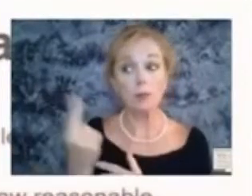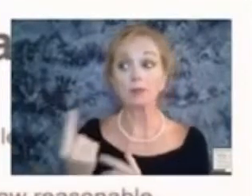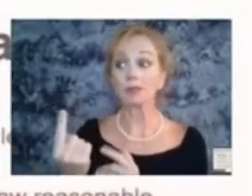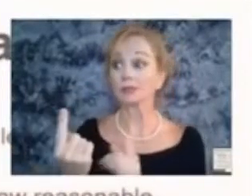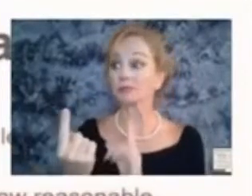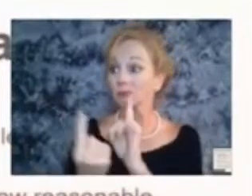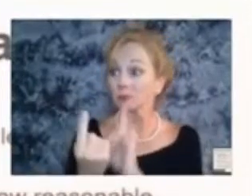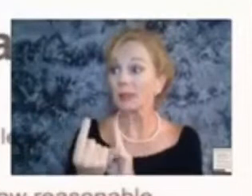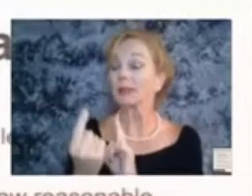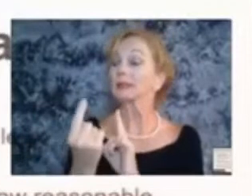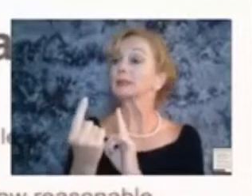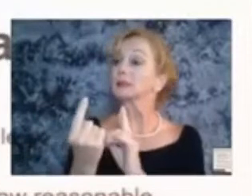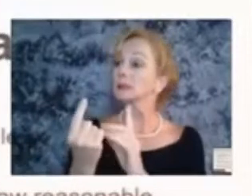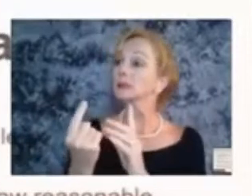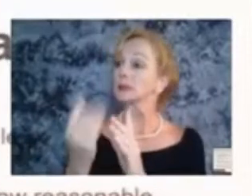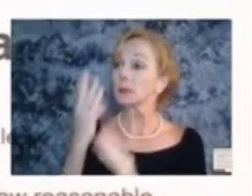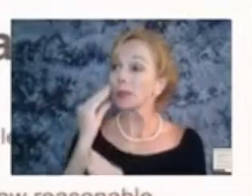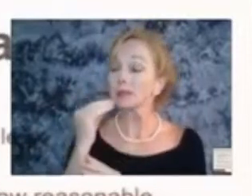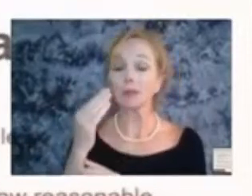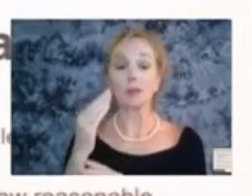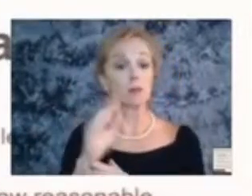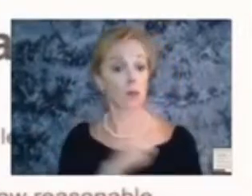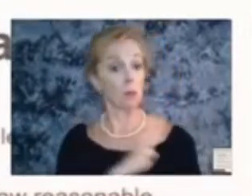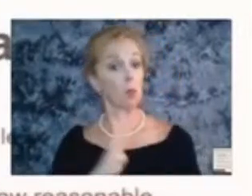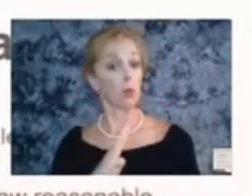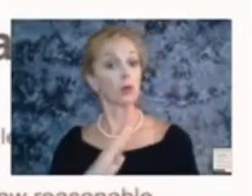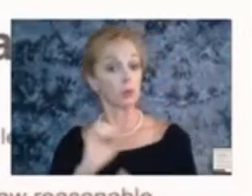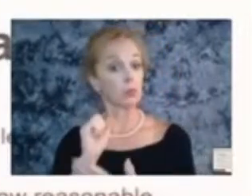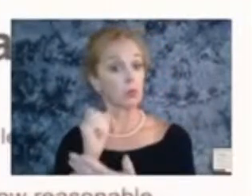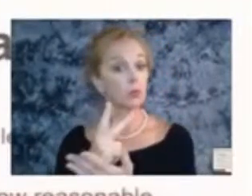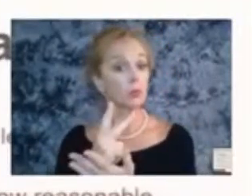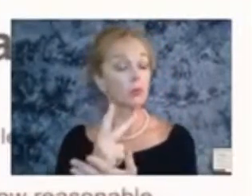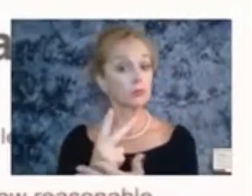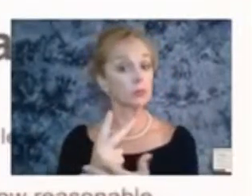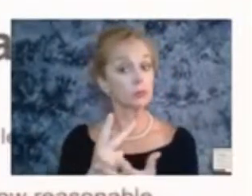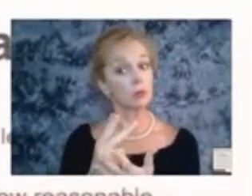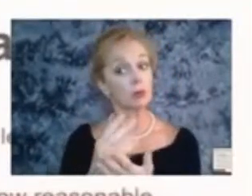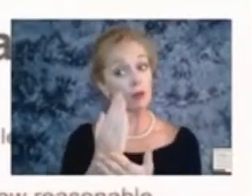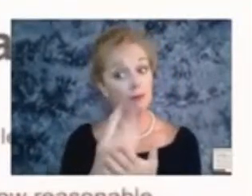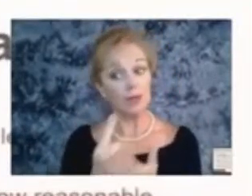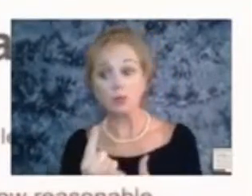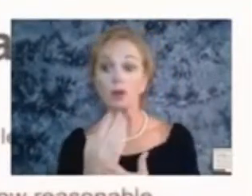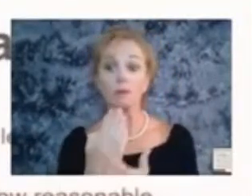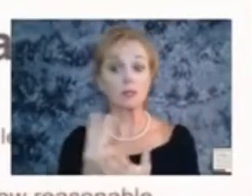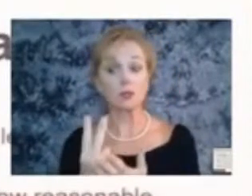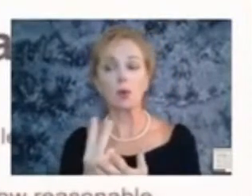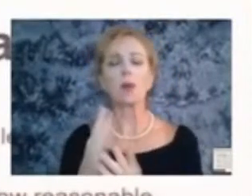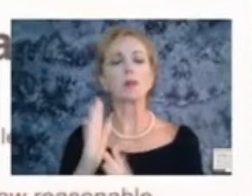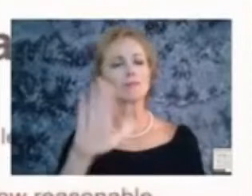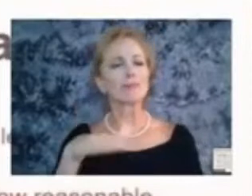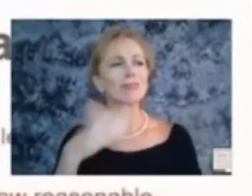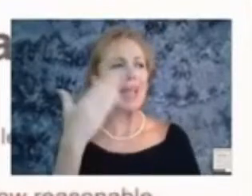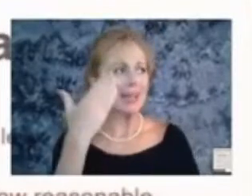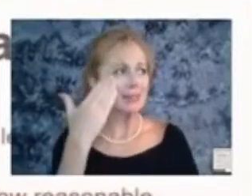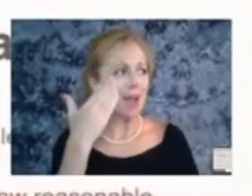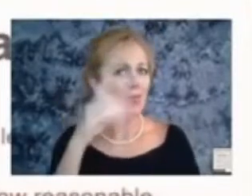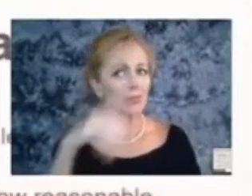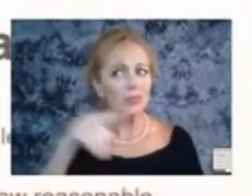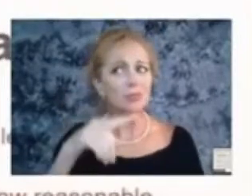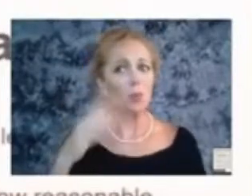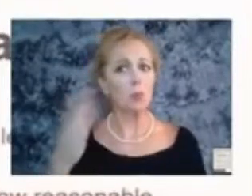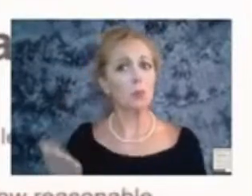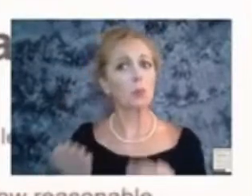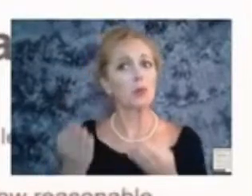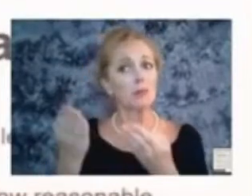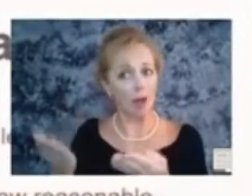the board approves of phase 1 or phase 2, however that plays out. But I want to acknowledge that our families, our pre-K families, we will provide them an opportunity for